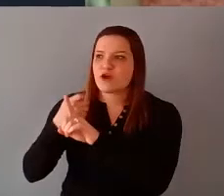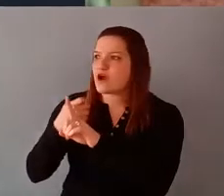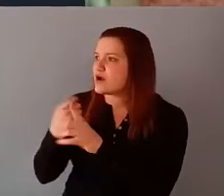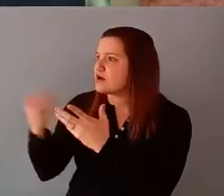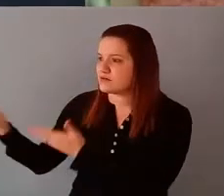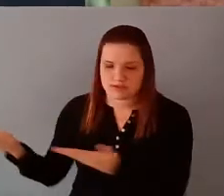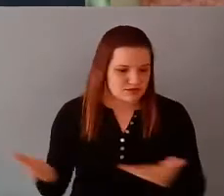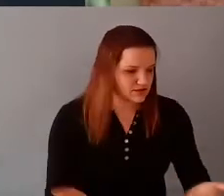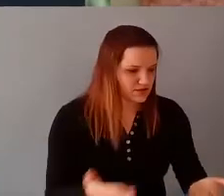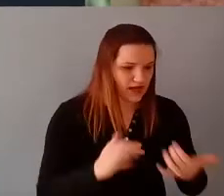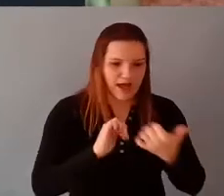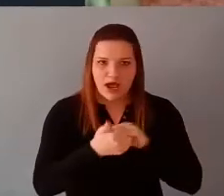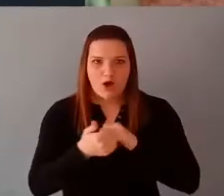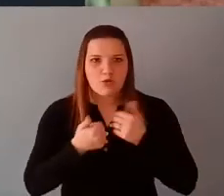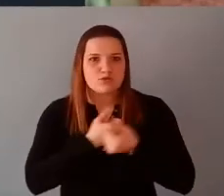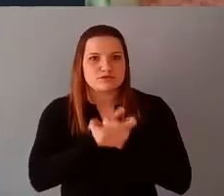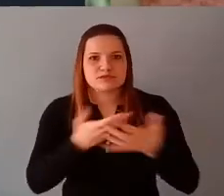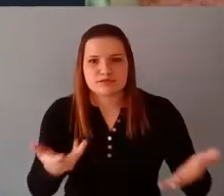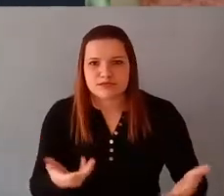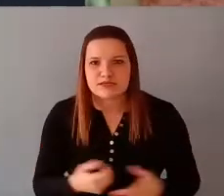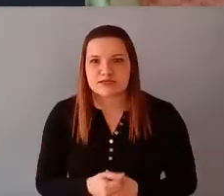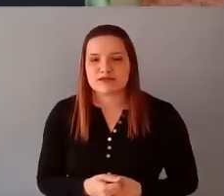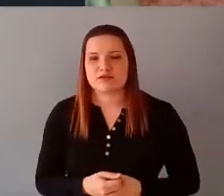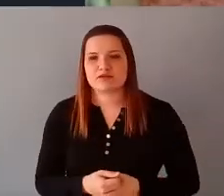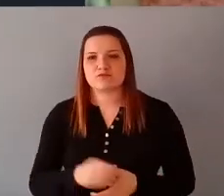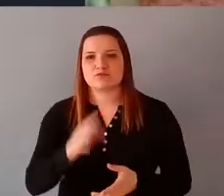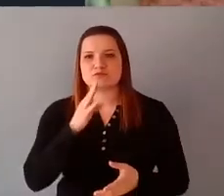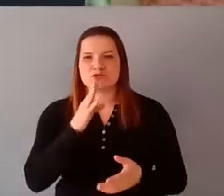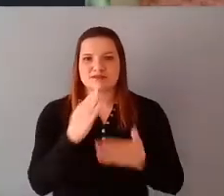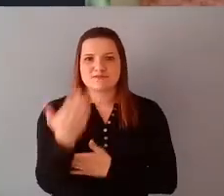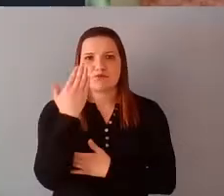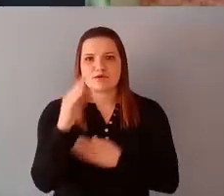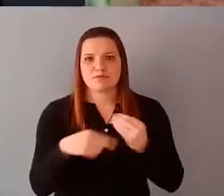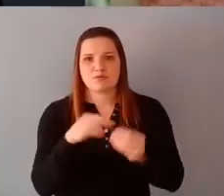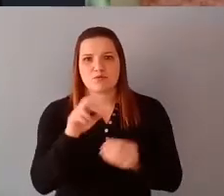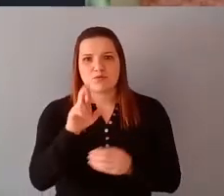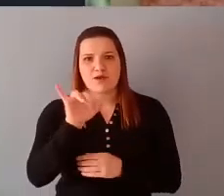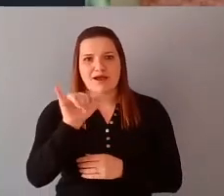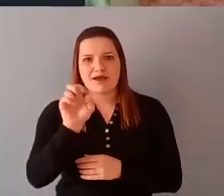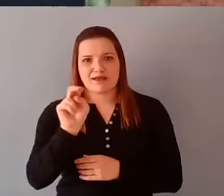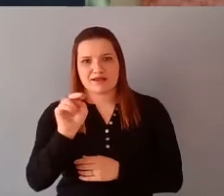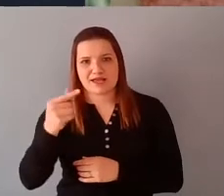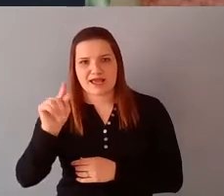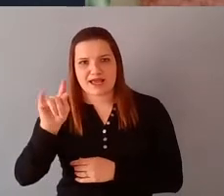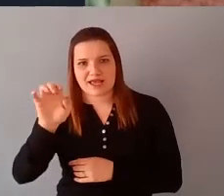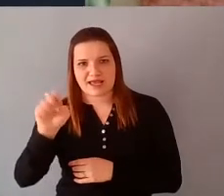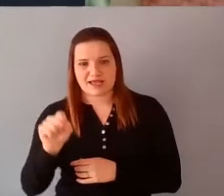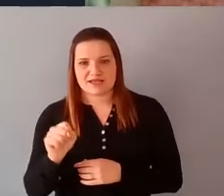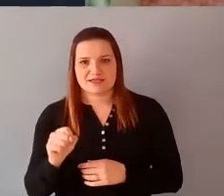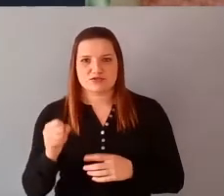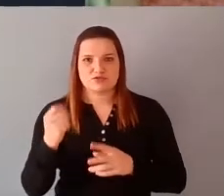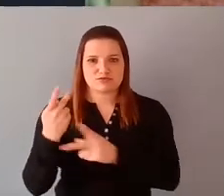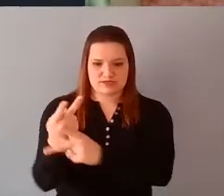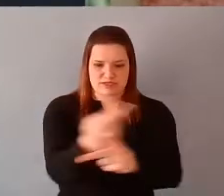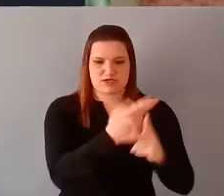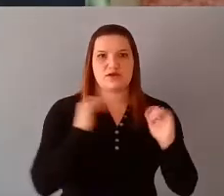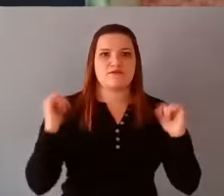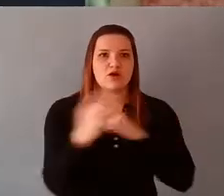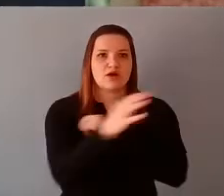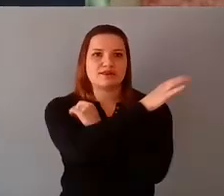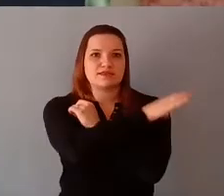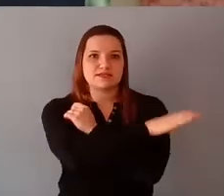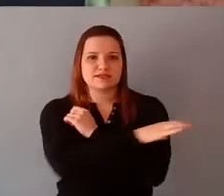how it gets administered. We were talking this morning with Ryan Gates, who oversees all of our clinics.